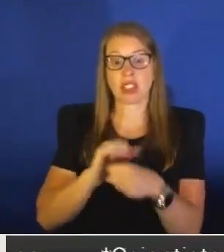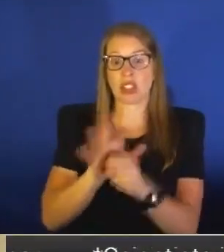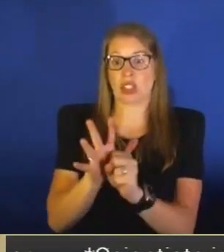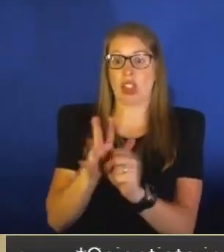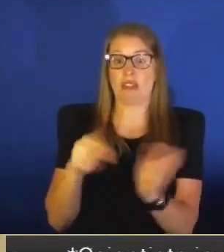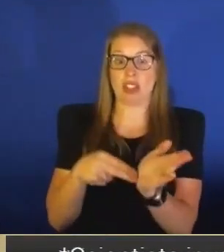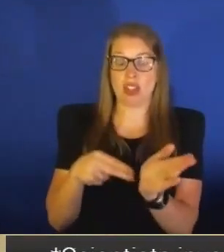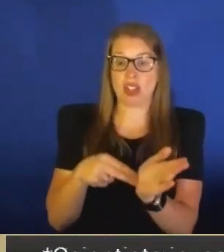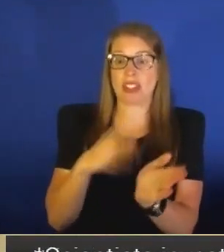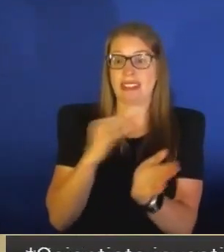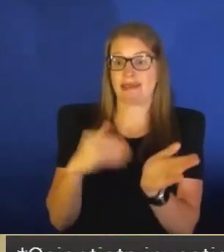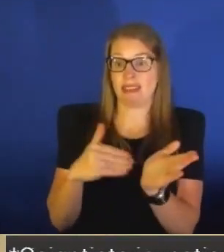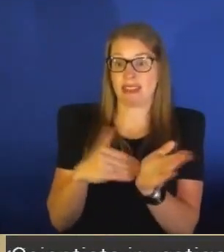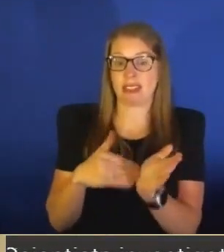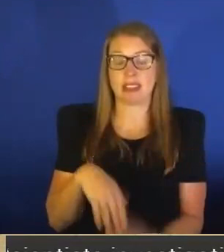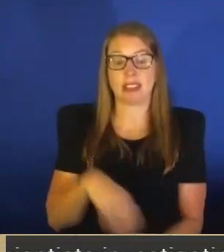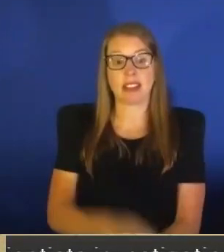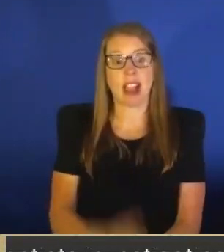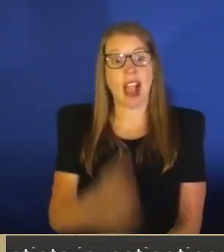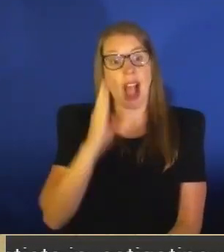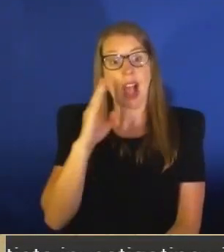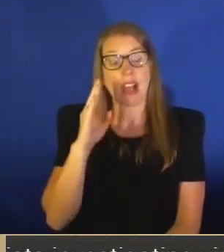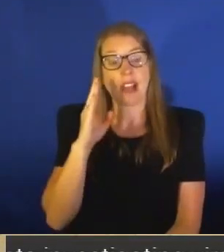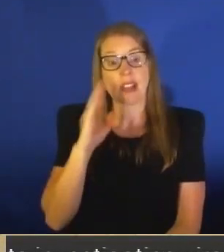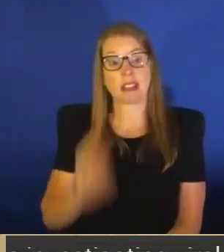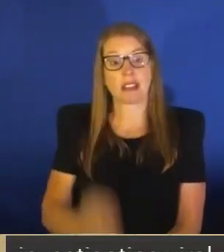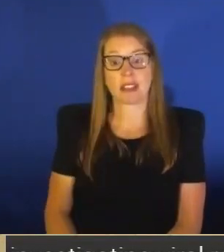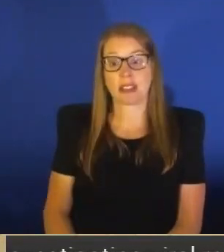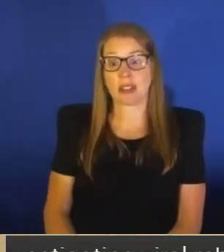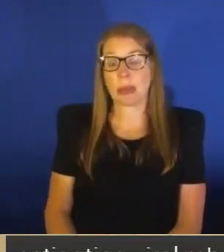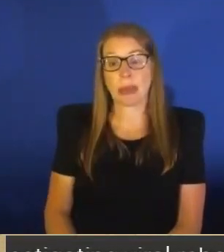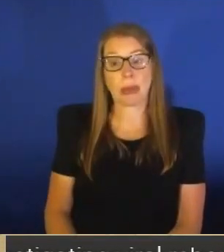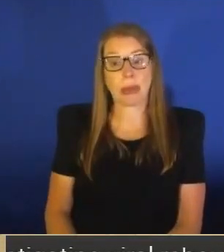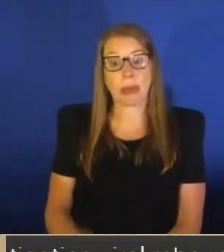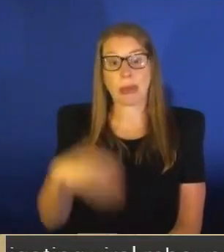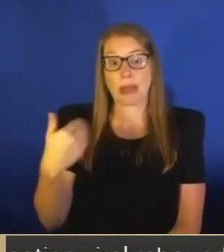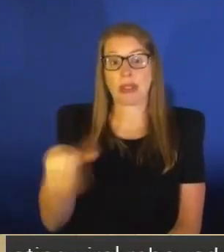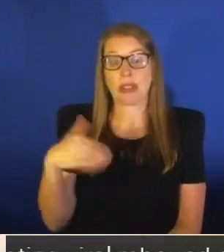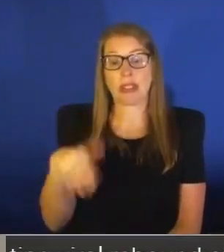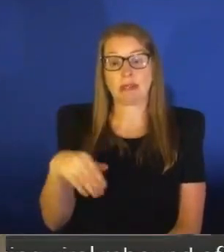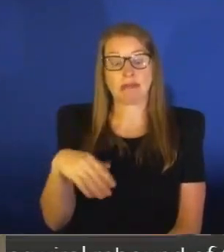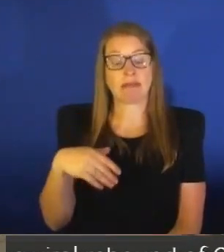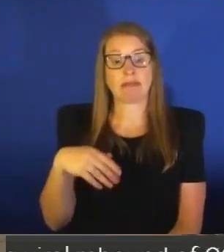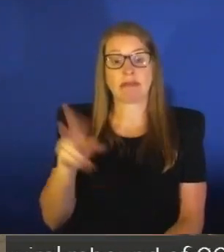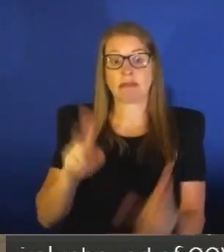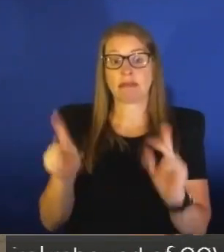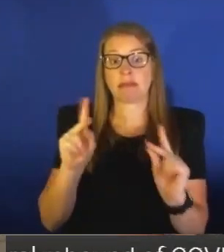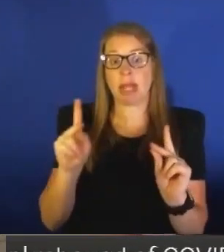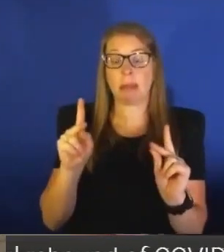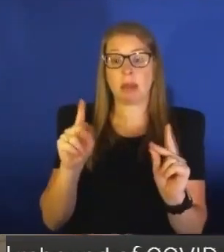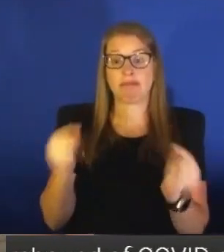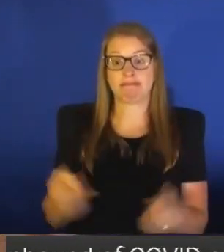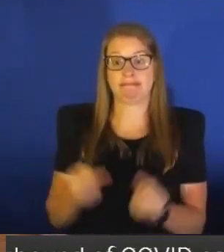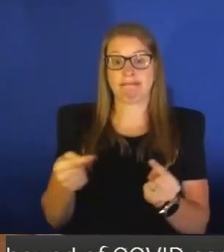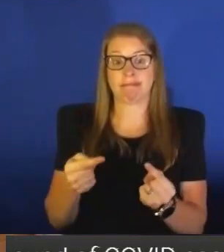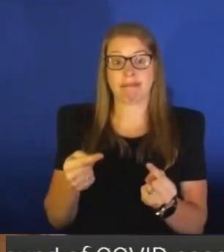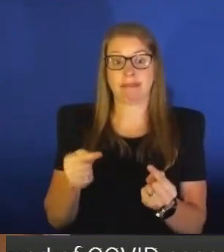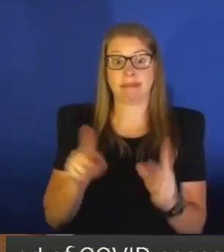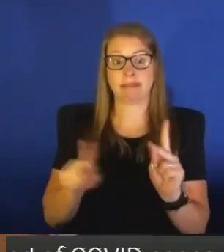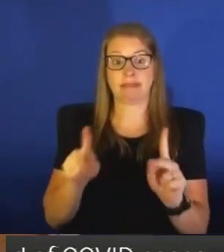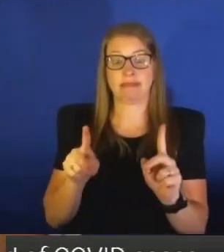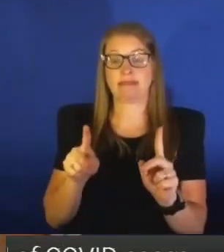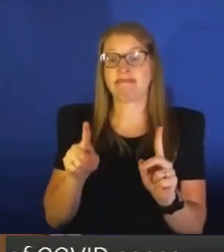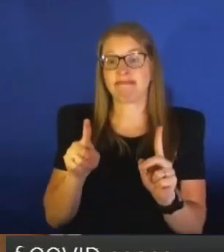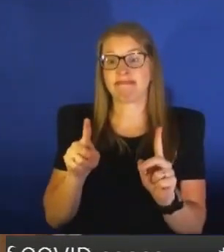doctors. I knew they paid, man, seeing the hospitals get full and people not really caring. She just happens to be one, so I thank